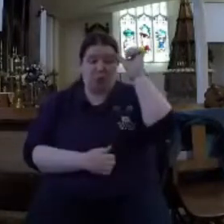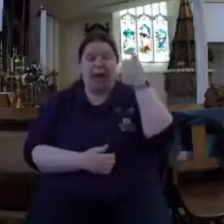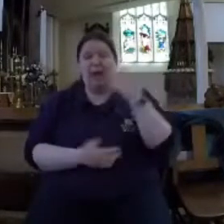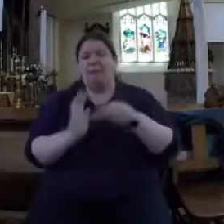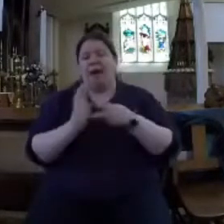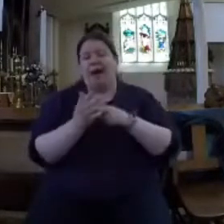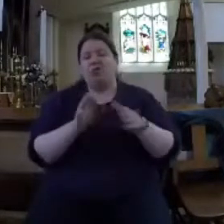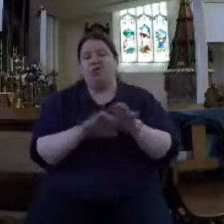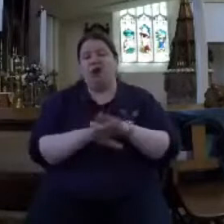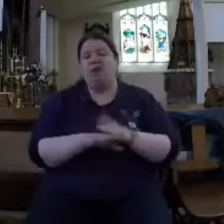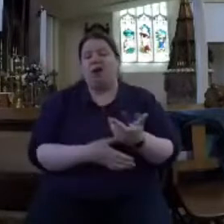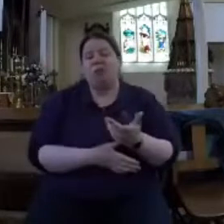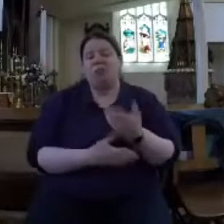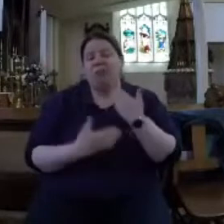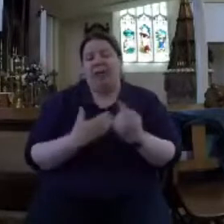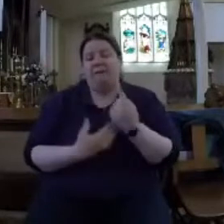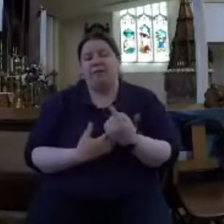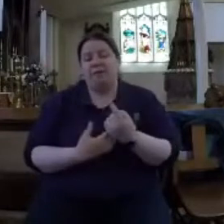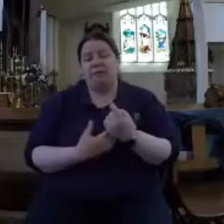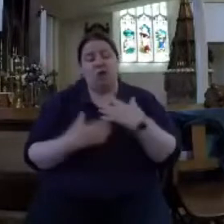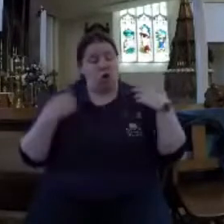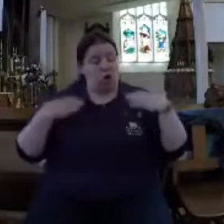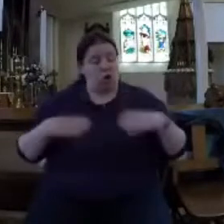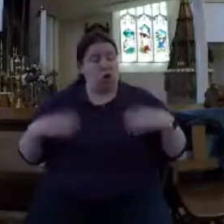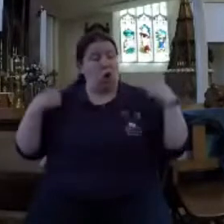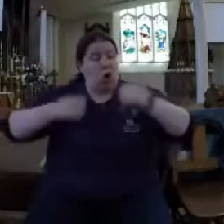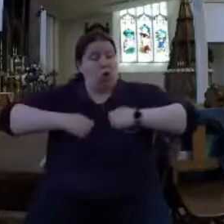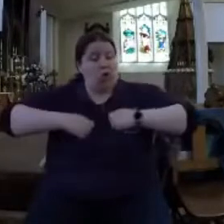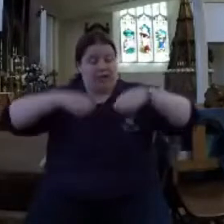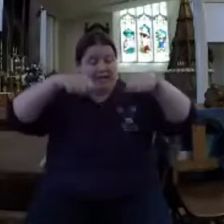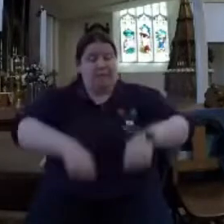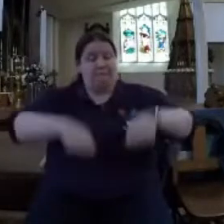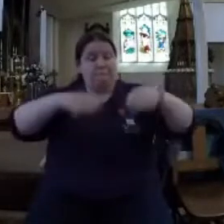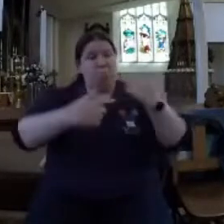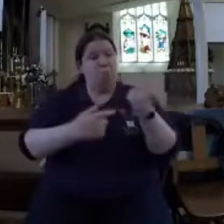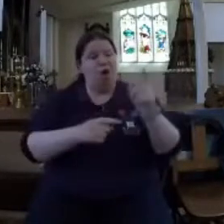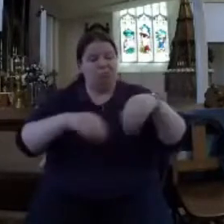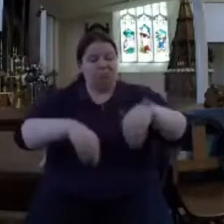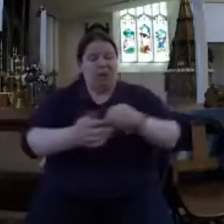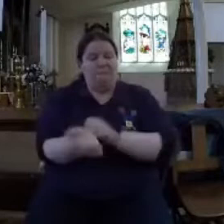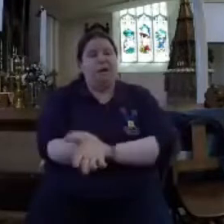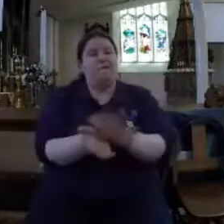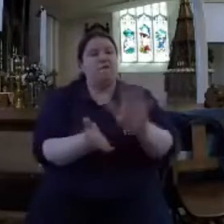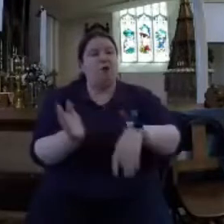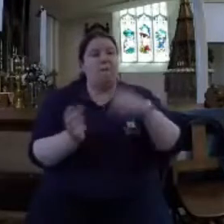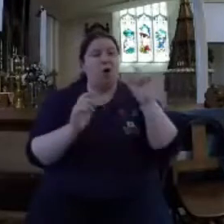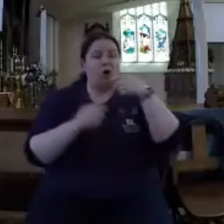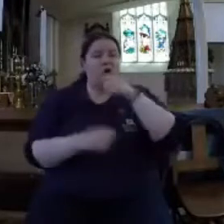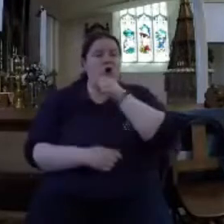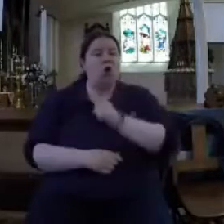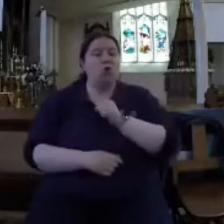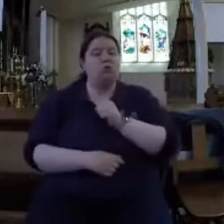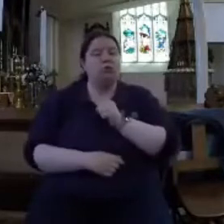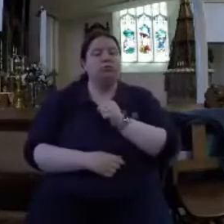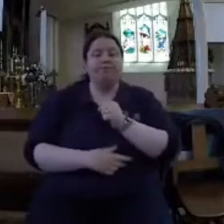plan worked pretty well. They dipped the cloak in a goat's blood and took it to their dad.